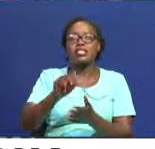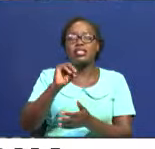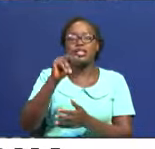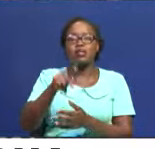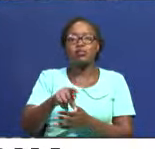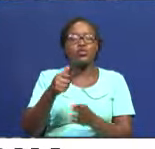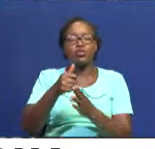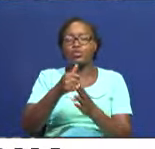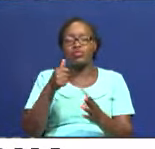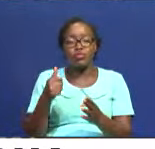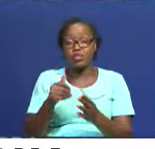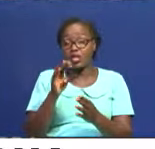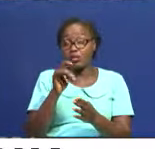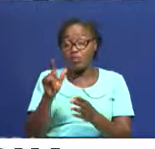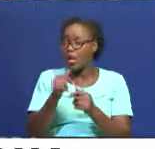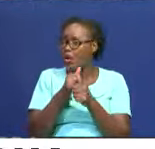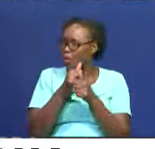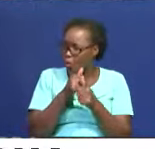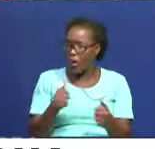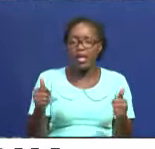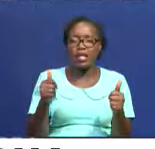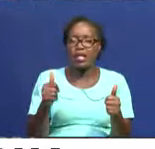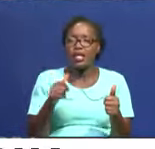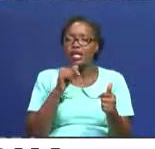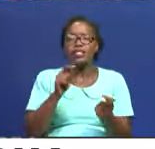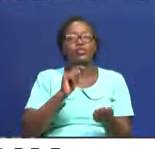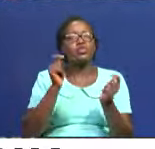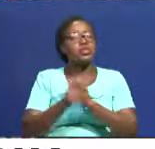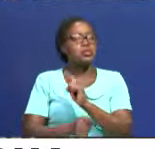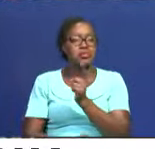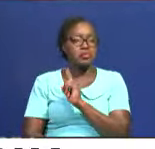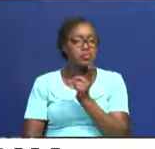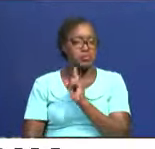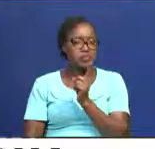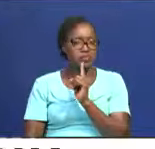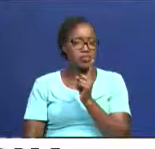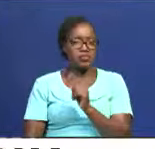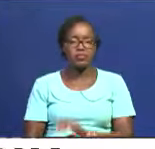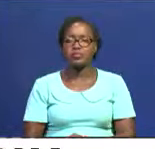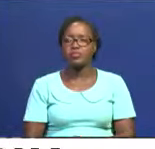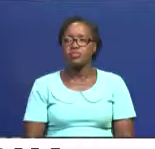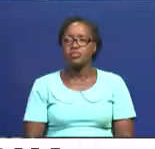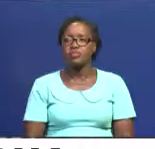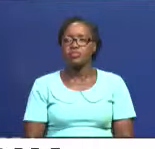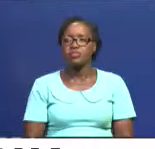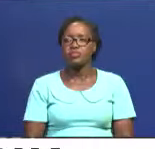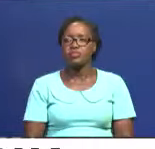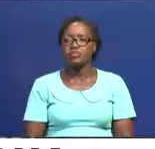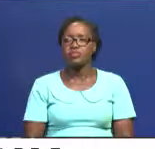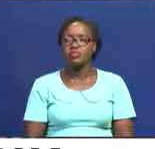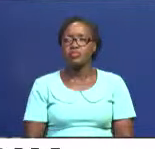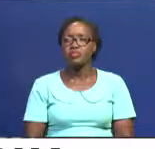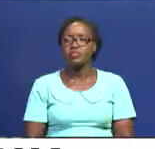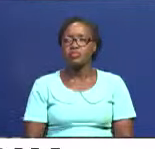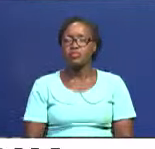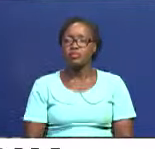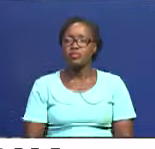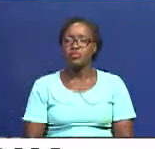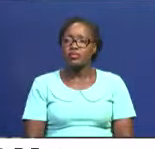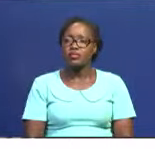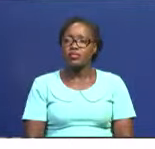wanapaswa kukataa mswada huo kabisa na sio kurekebisha. John Jacob Curia, Kendi.